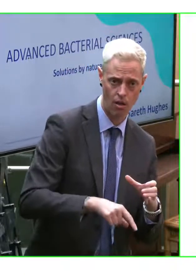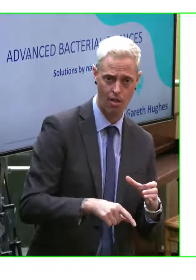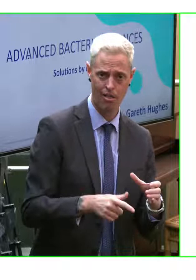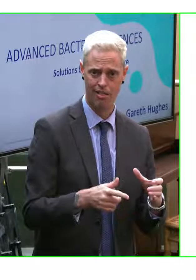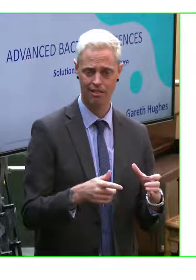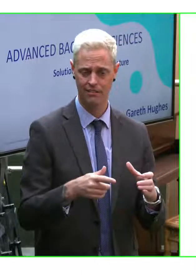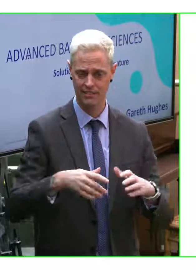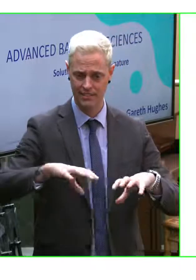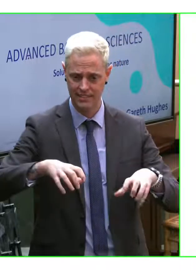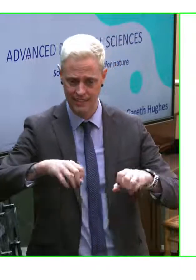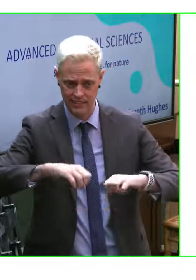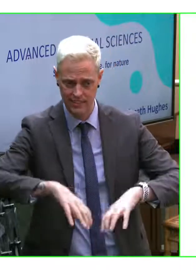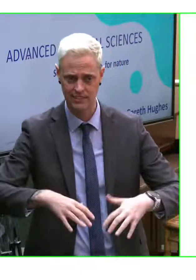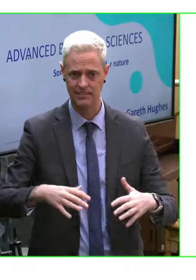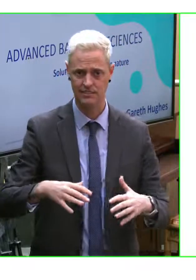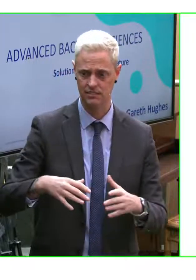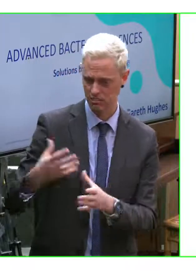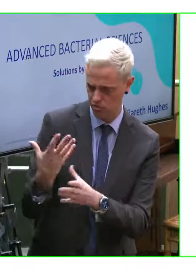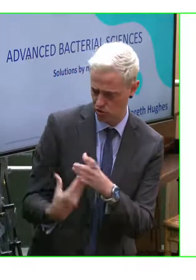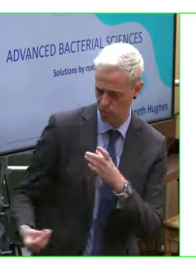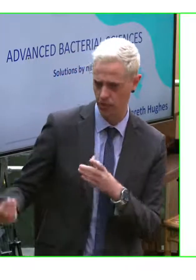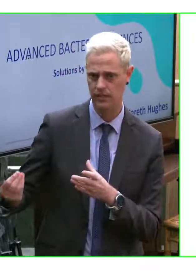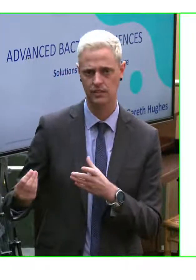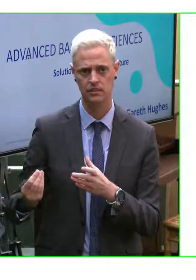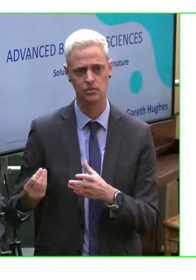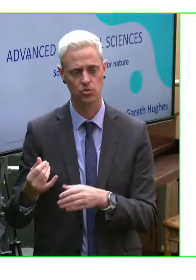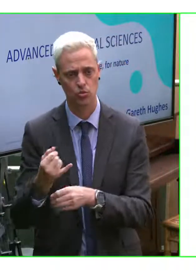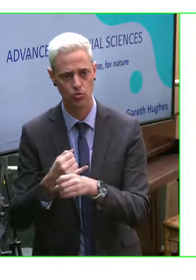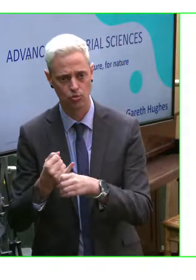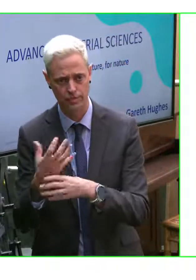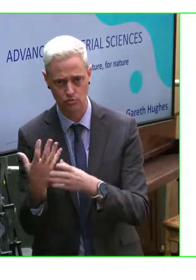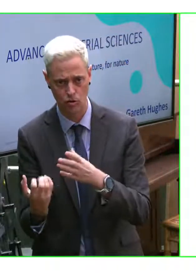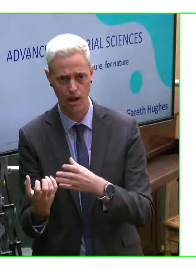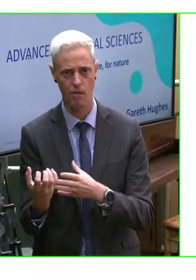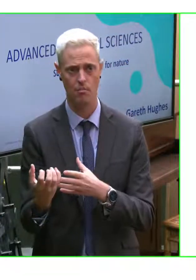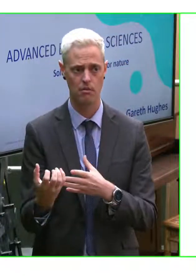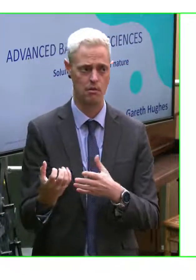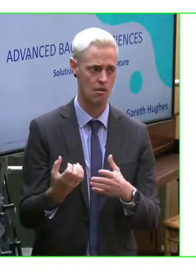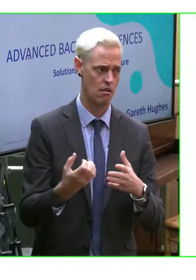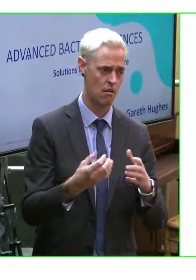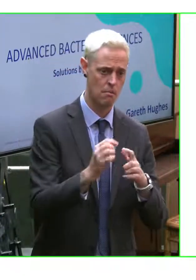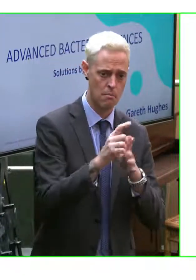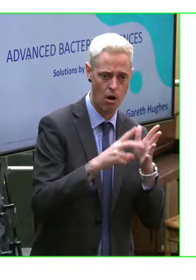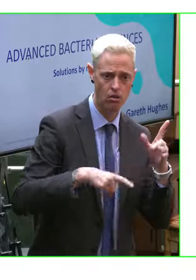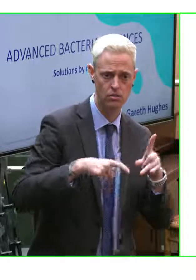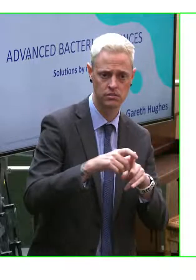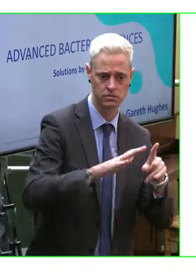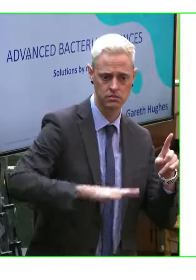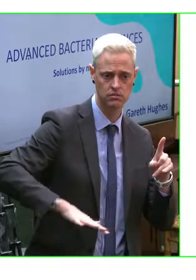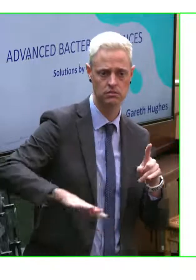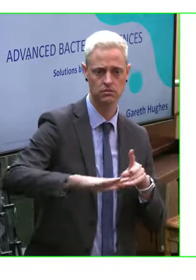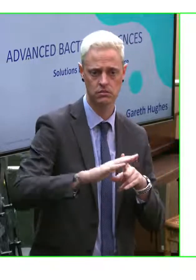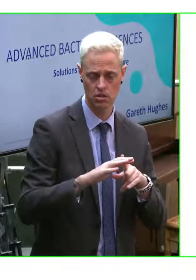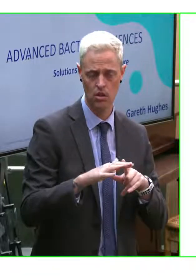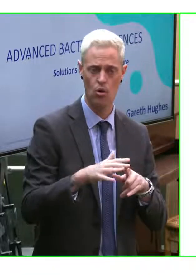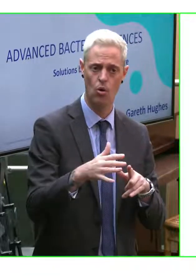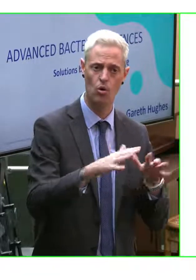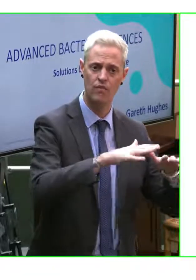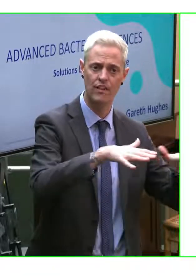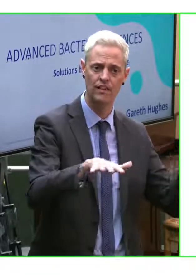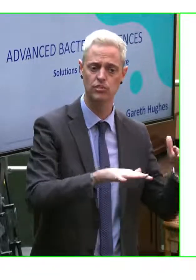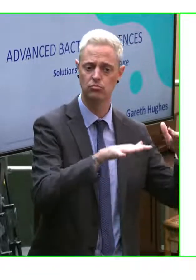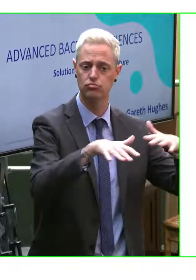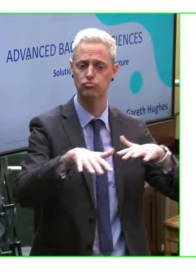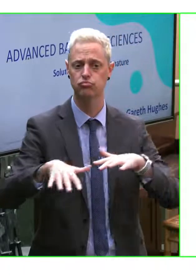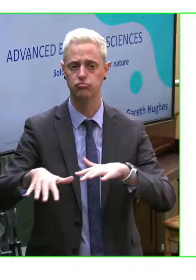blocked sewage outlets, with grease traps and problems with runoff from fields of nitrates and phosphates creating